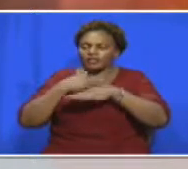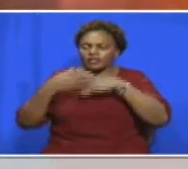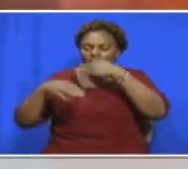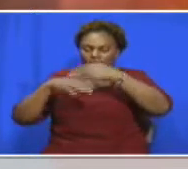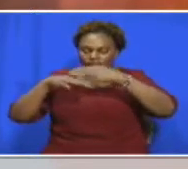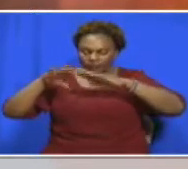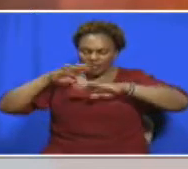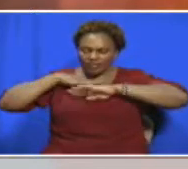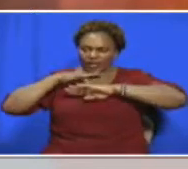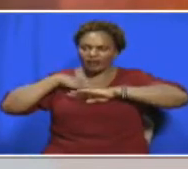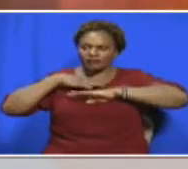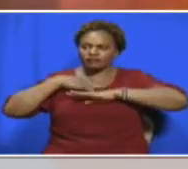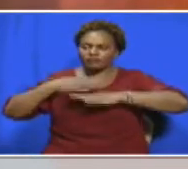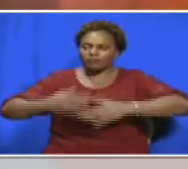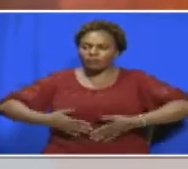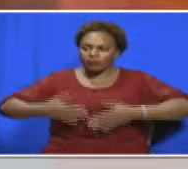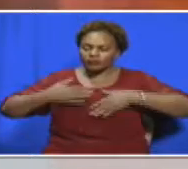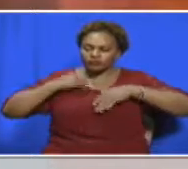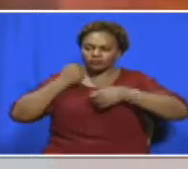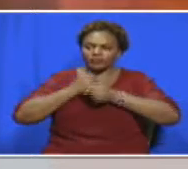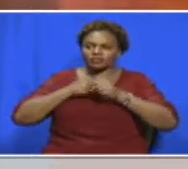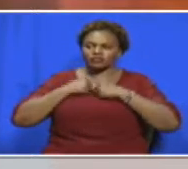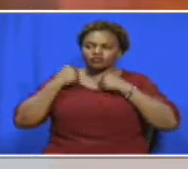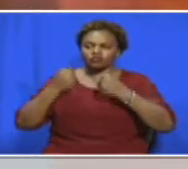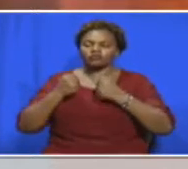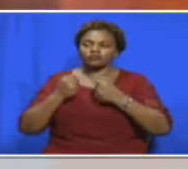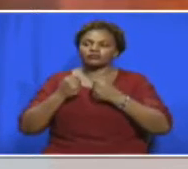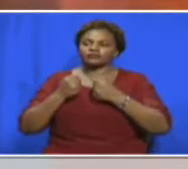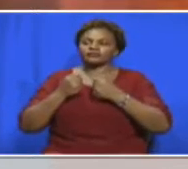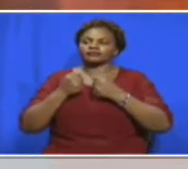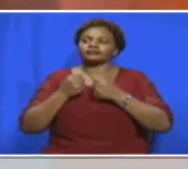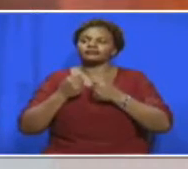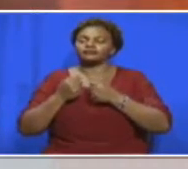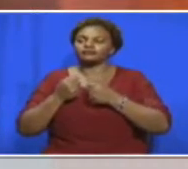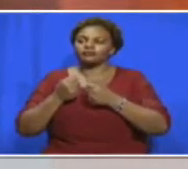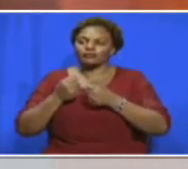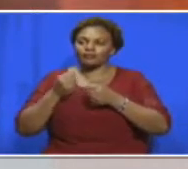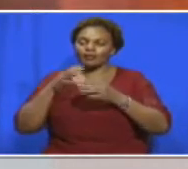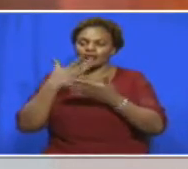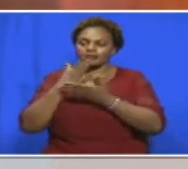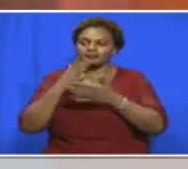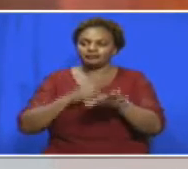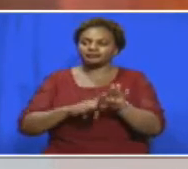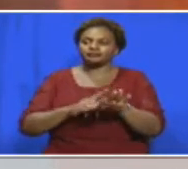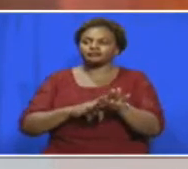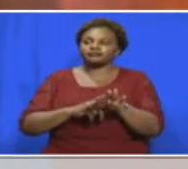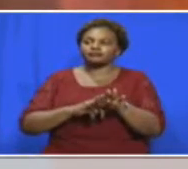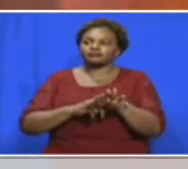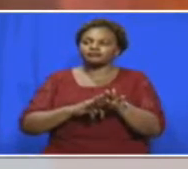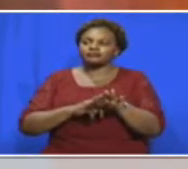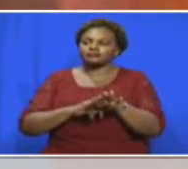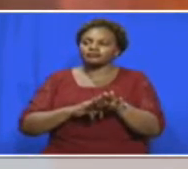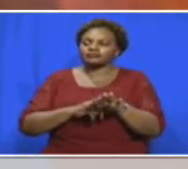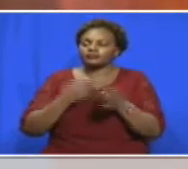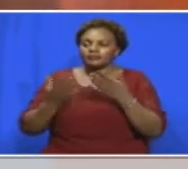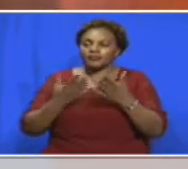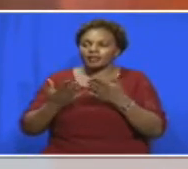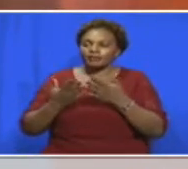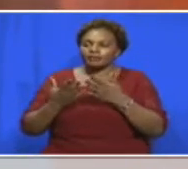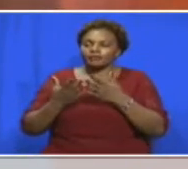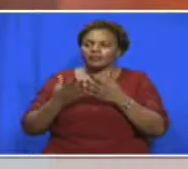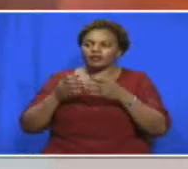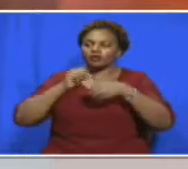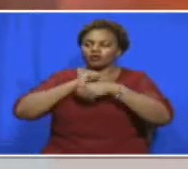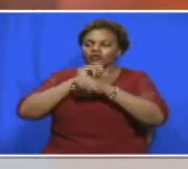antigen, to be able to be picked by this test. So there are occasions where you could be carrying